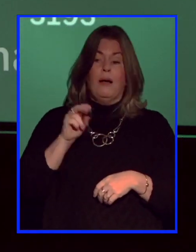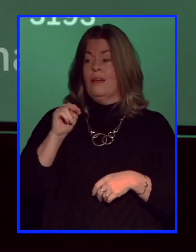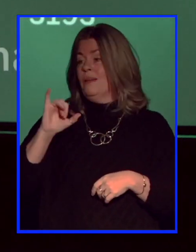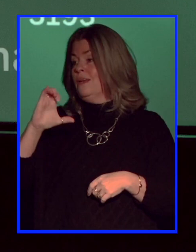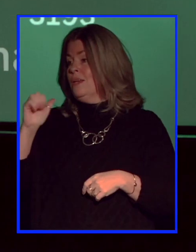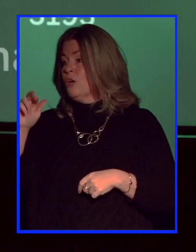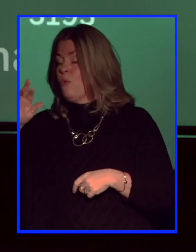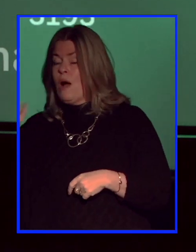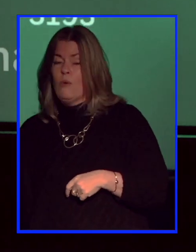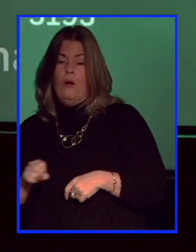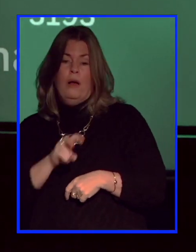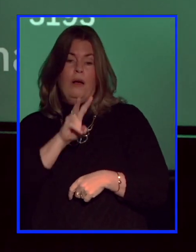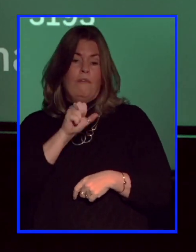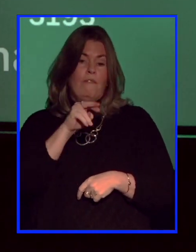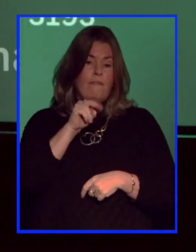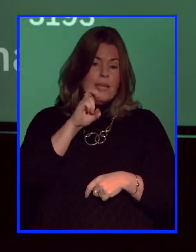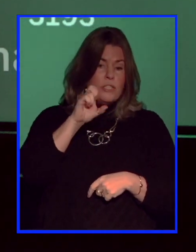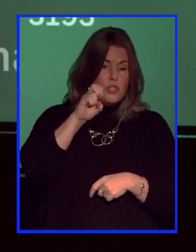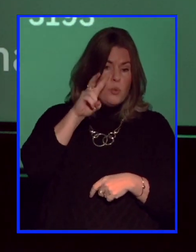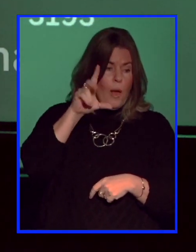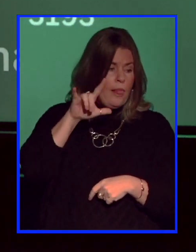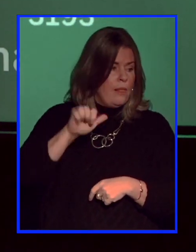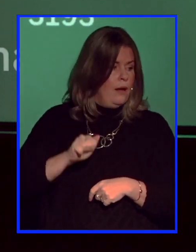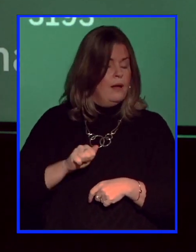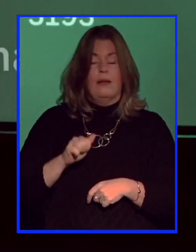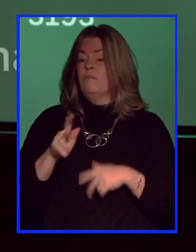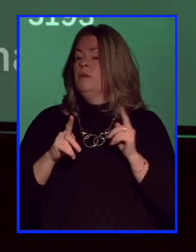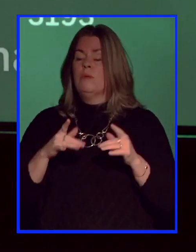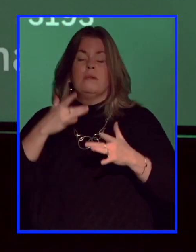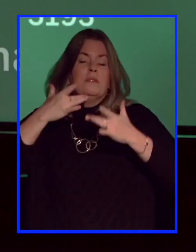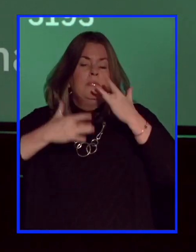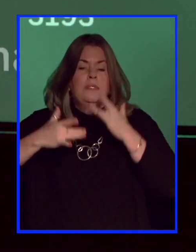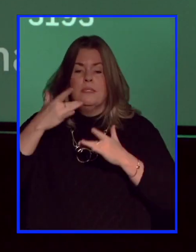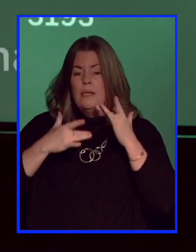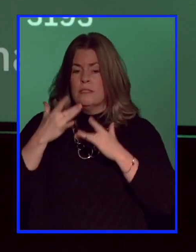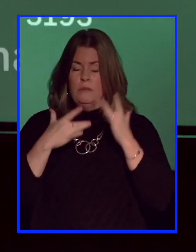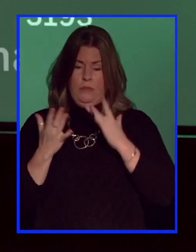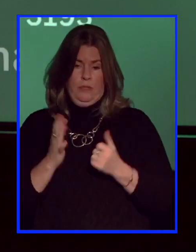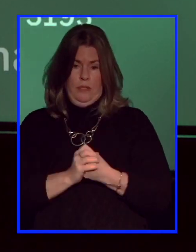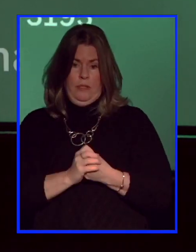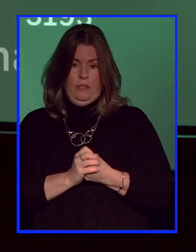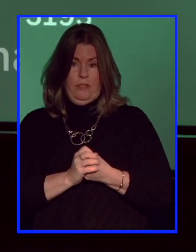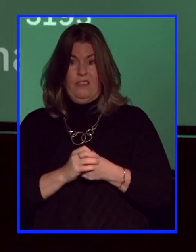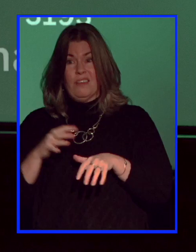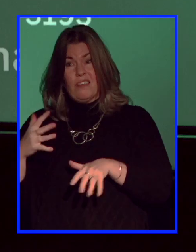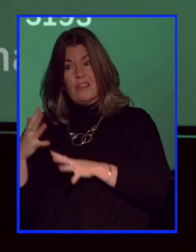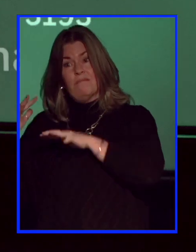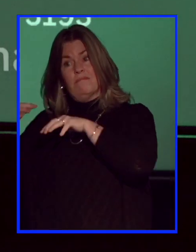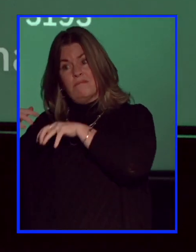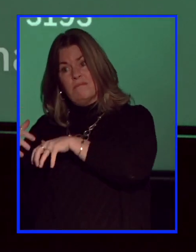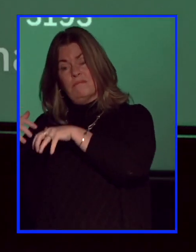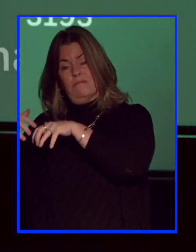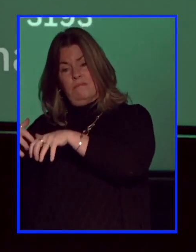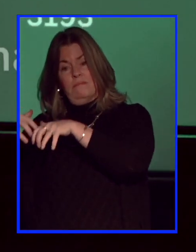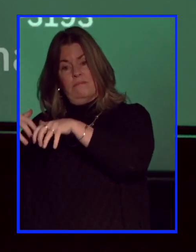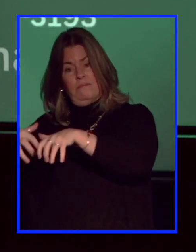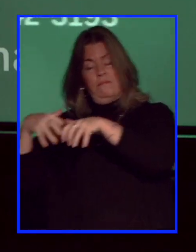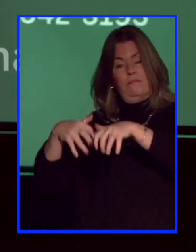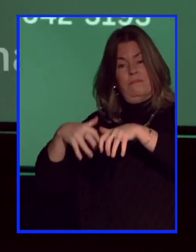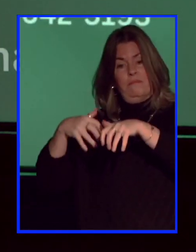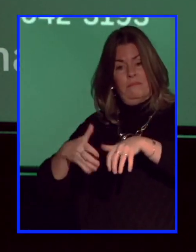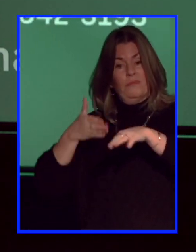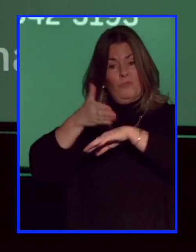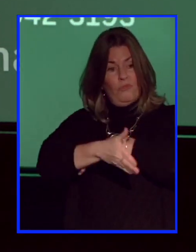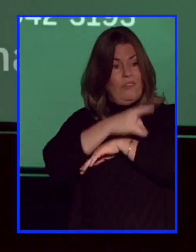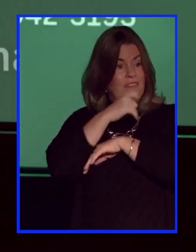Haiti, in Venezuela, where people are so desperate that they're actually making this hike across the Darien Gap down